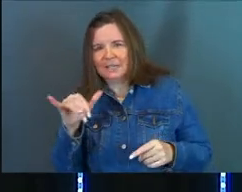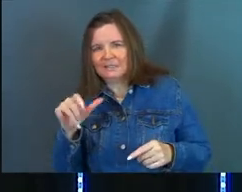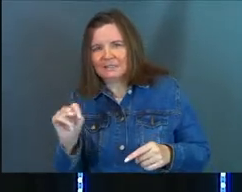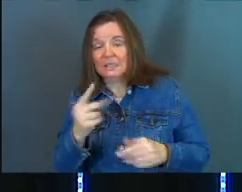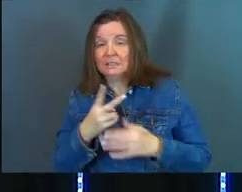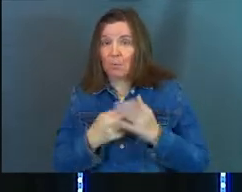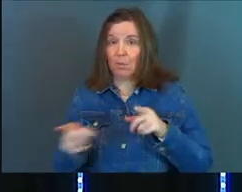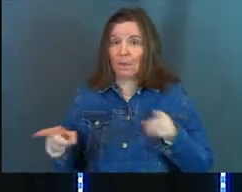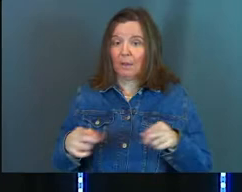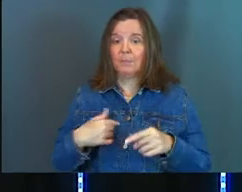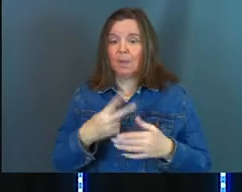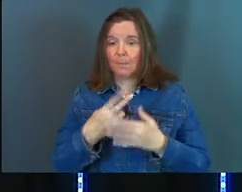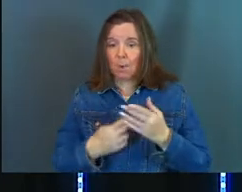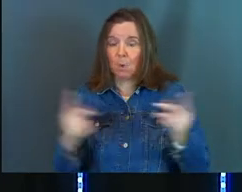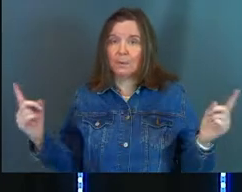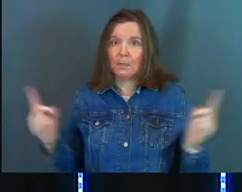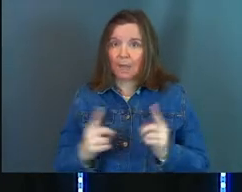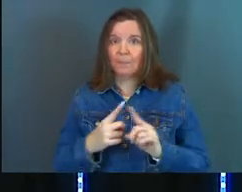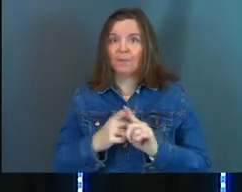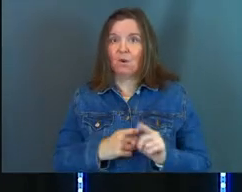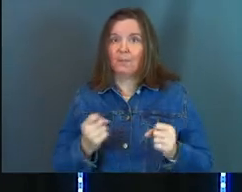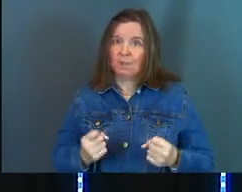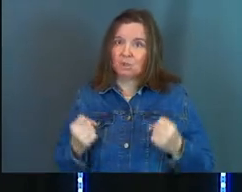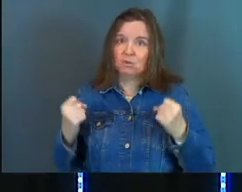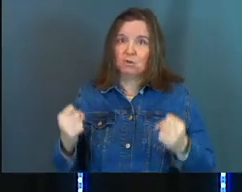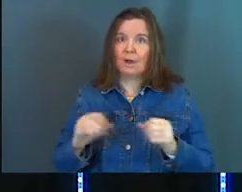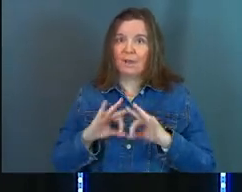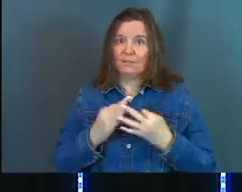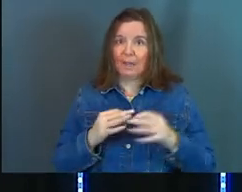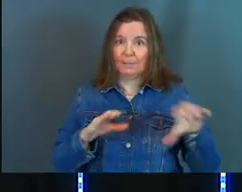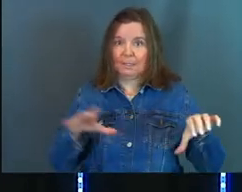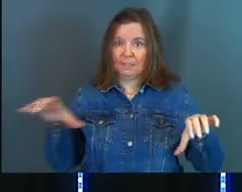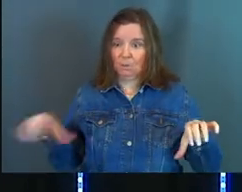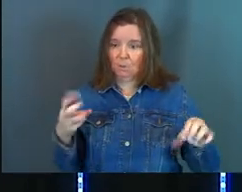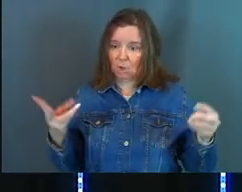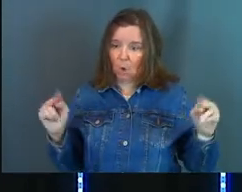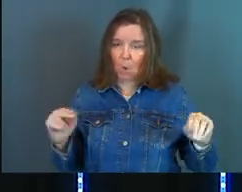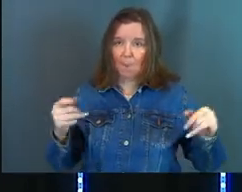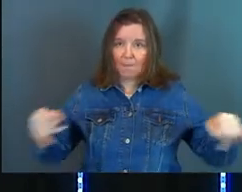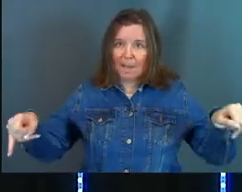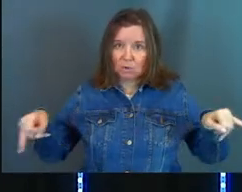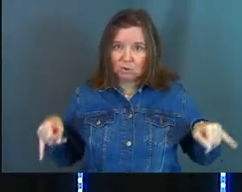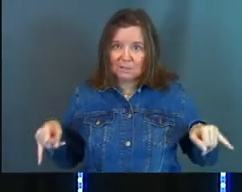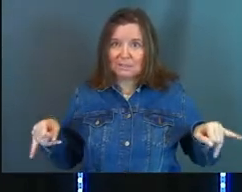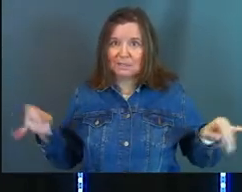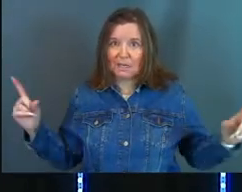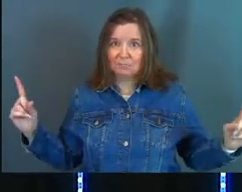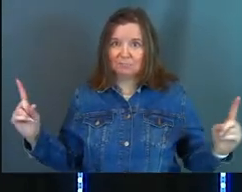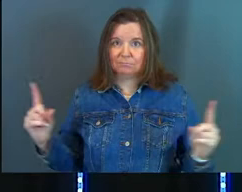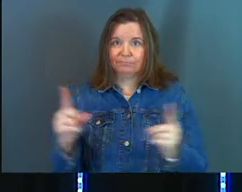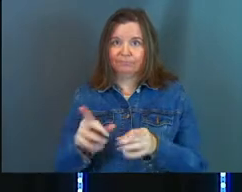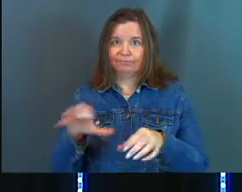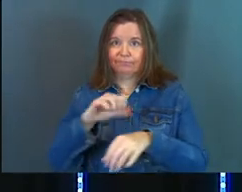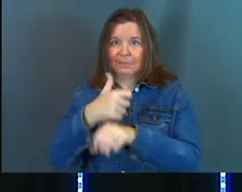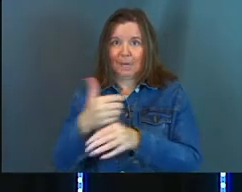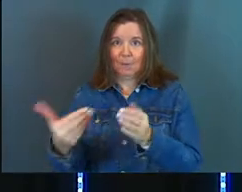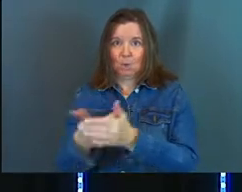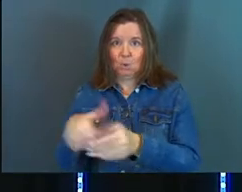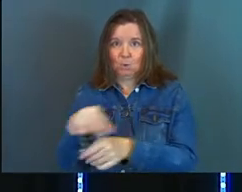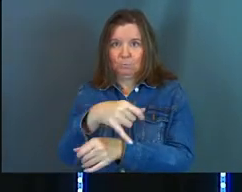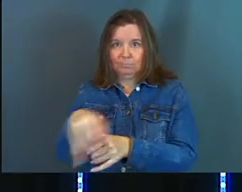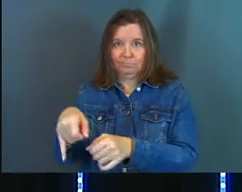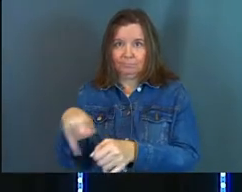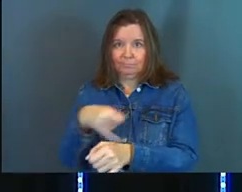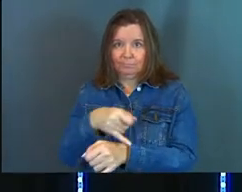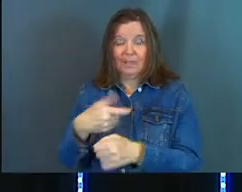It's both of them, right? They're both coming from a strong family situation with their own boundaries, and they're coming into a new family